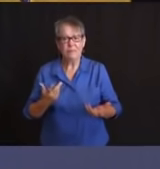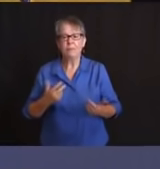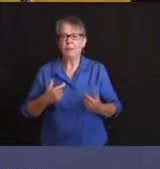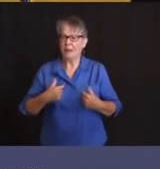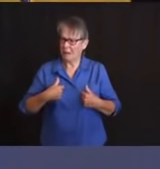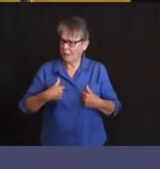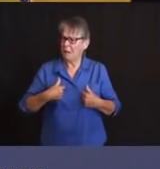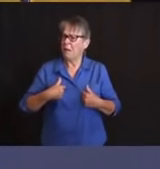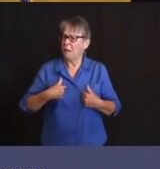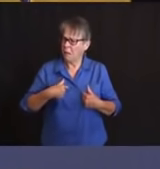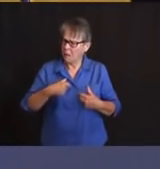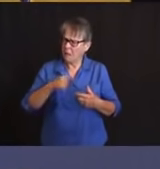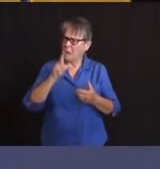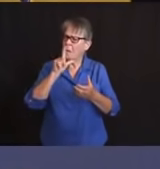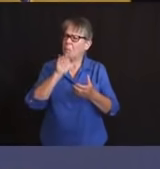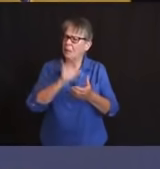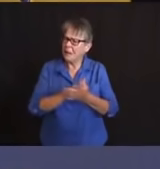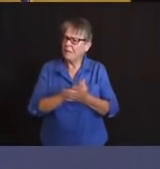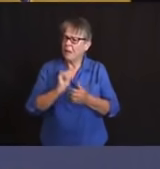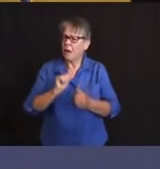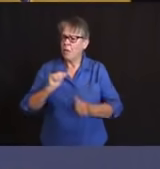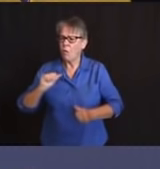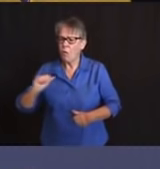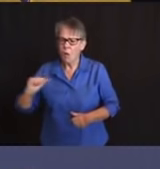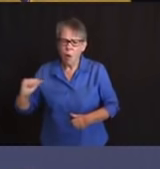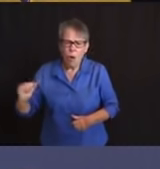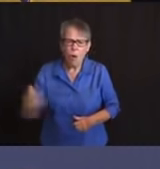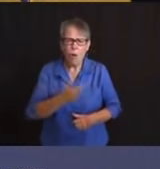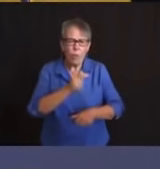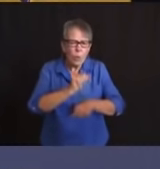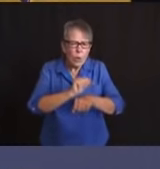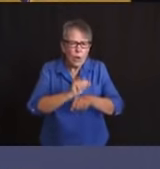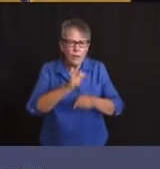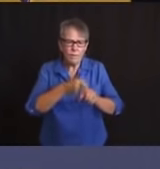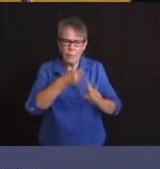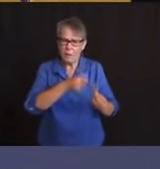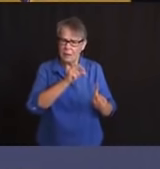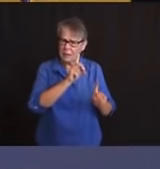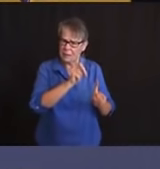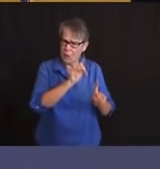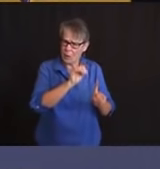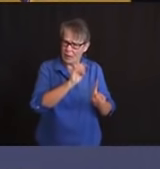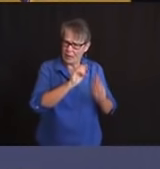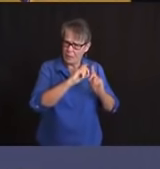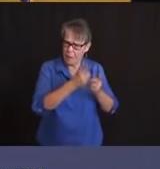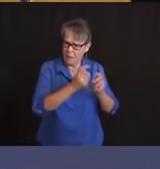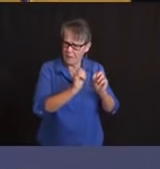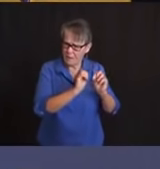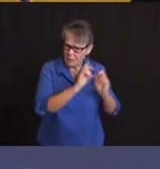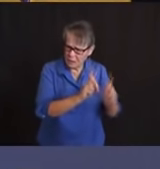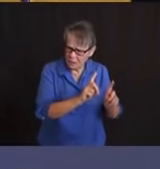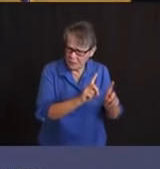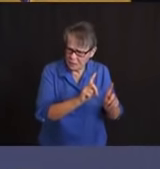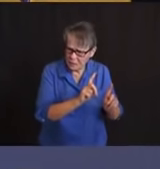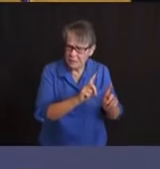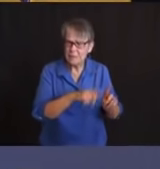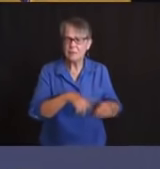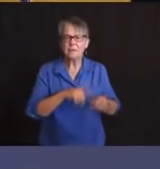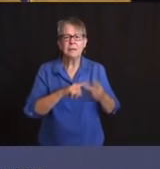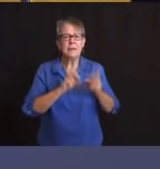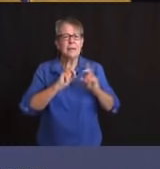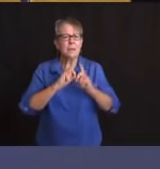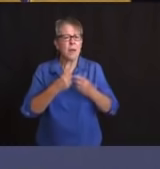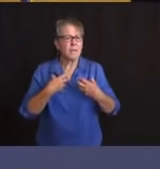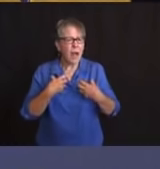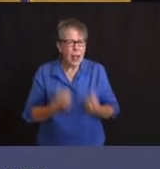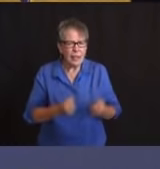Health, assuming they can do it safely, and they feel like that their health will be protected, that feels like there's an enormous pent-up